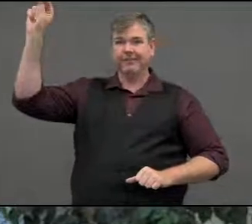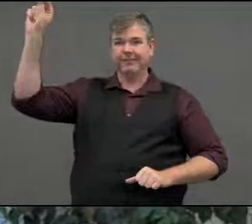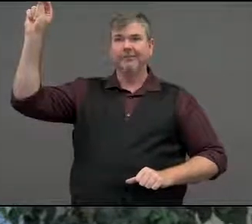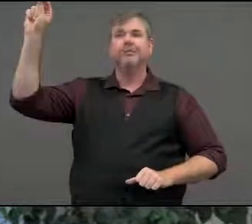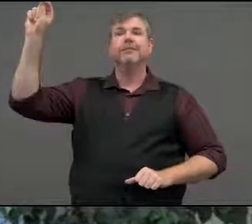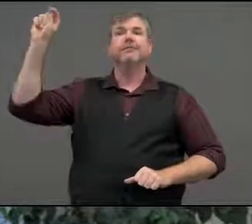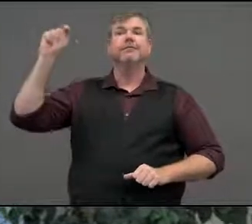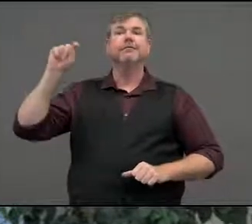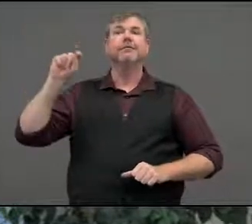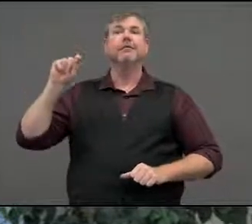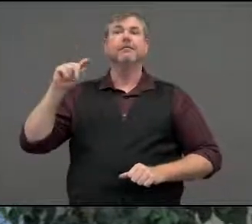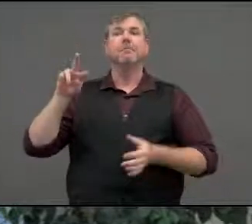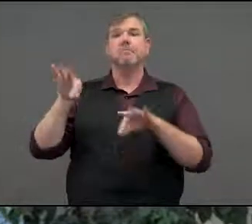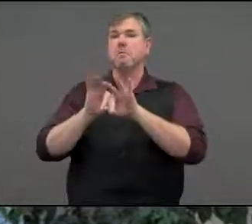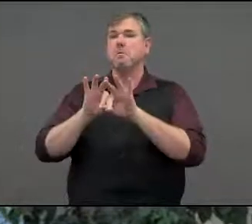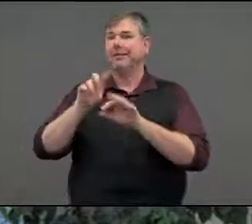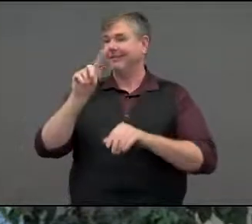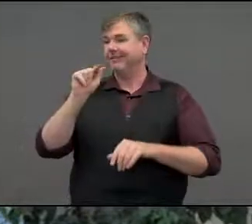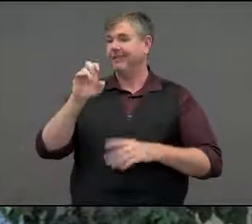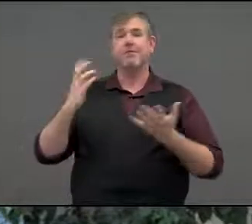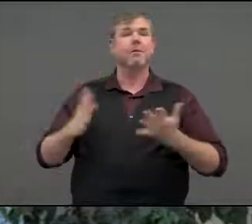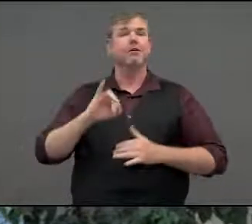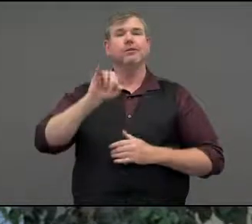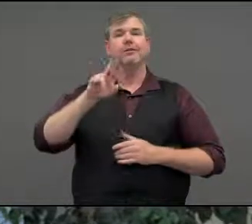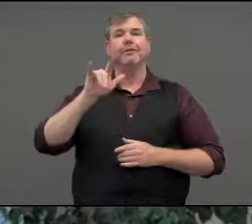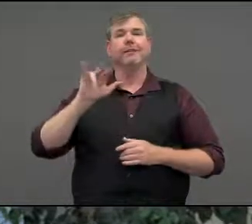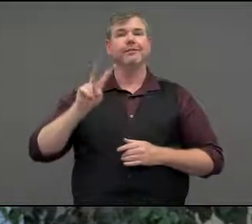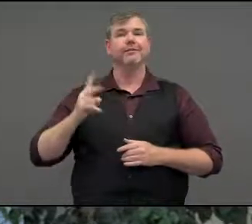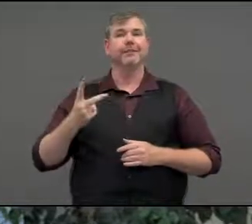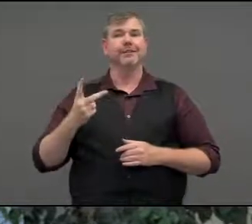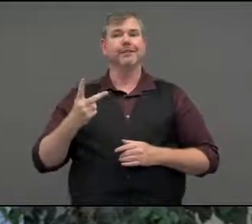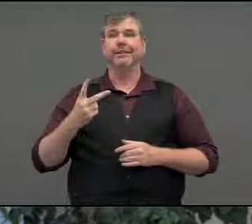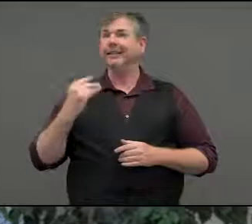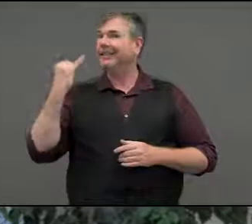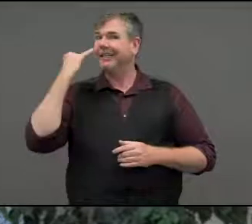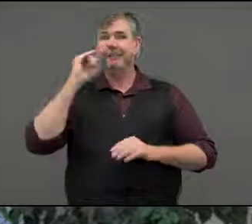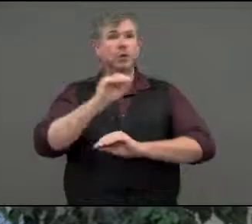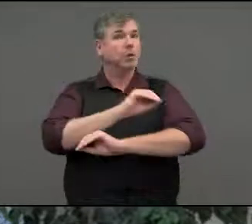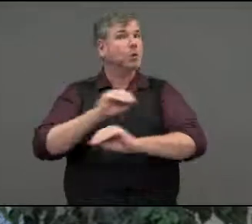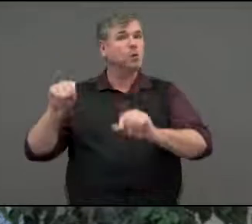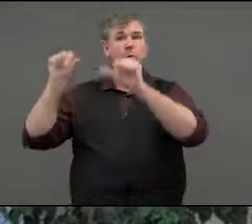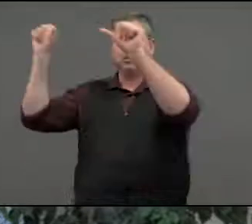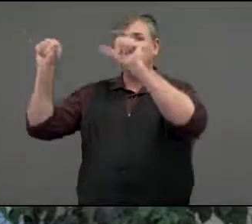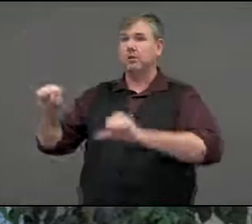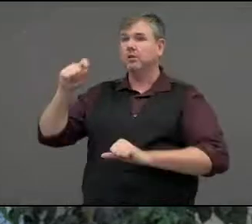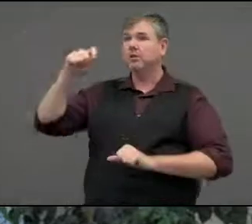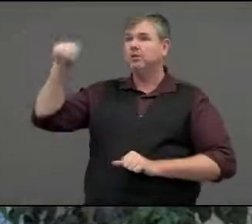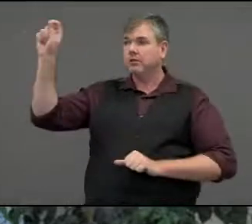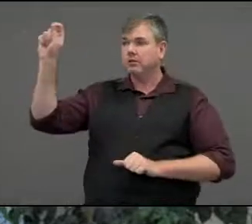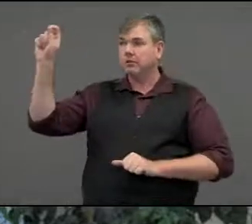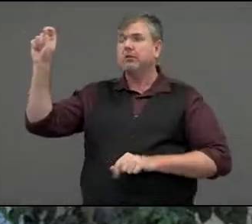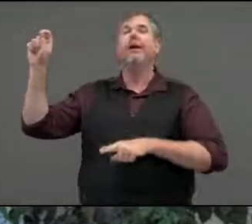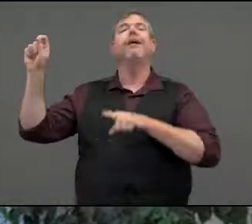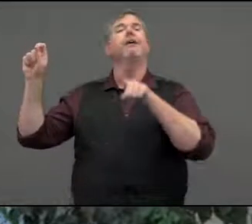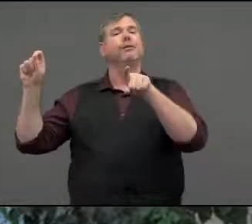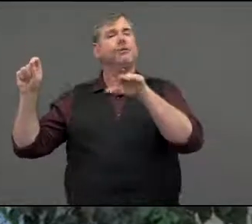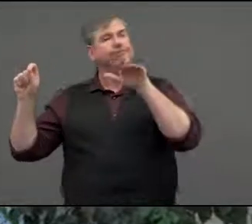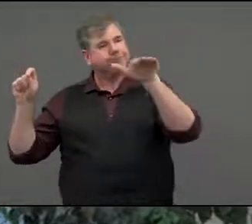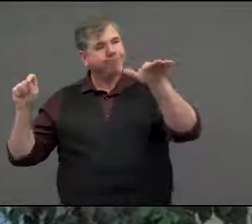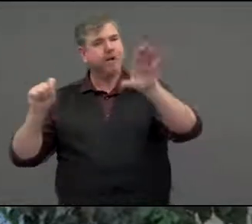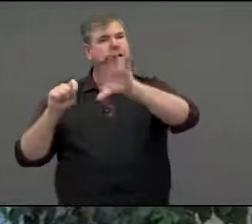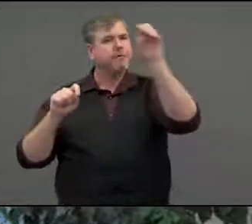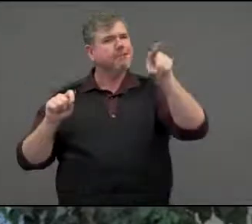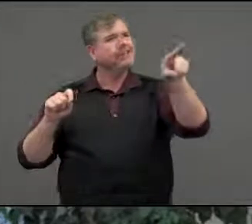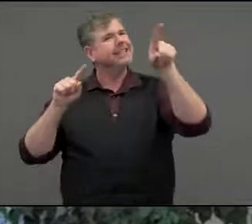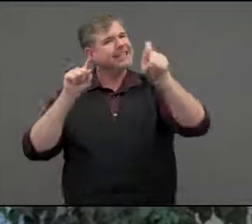you can alert the business and say, hey, you need to hang this. And you could also maybe rethink about going inside